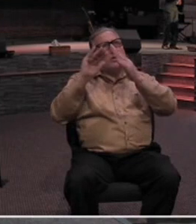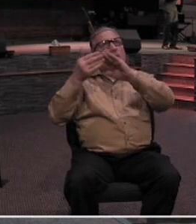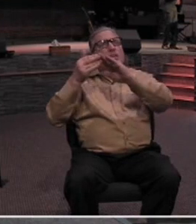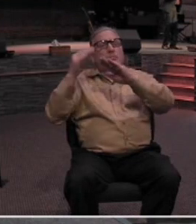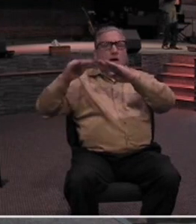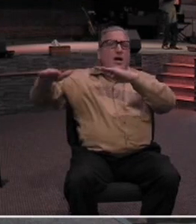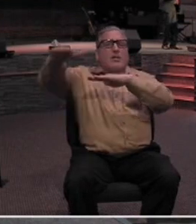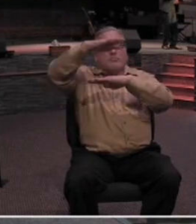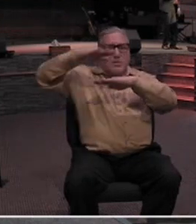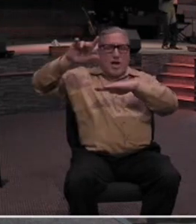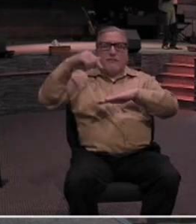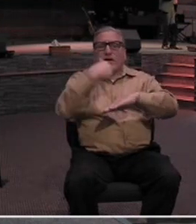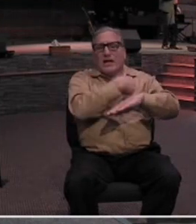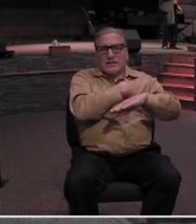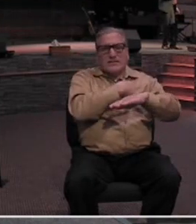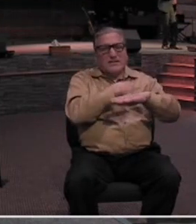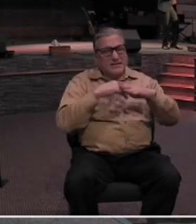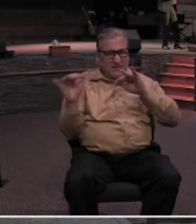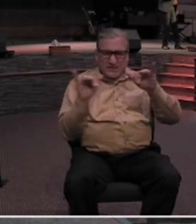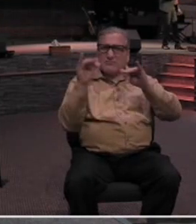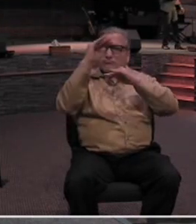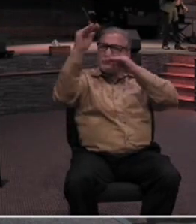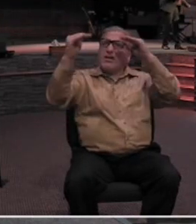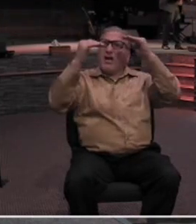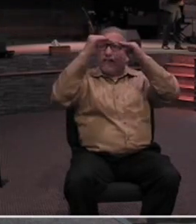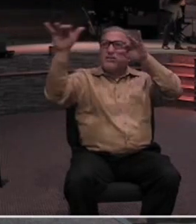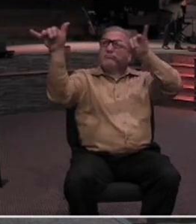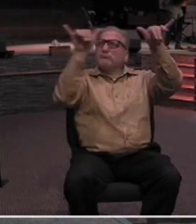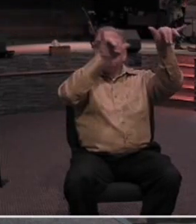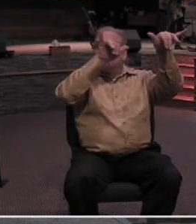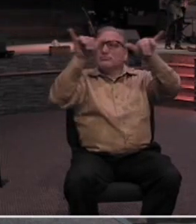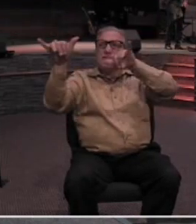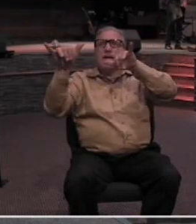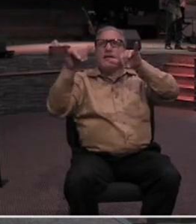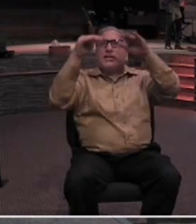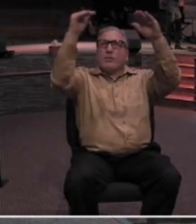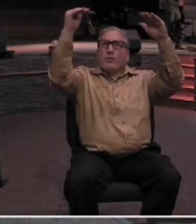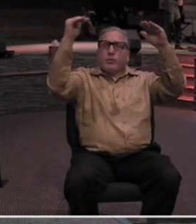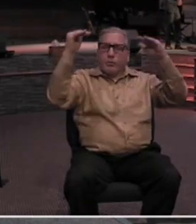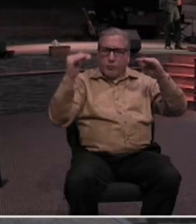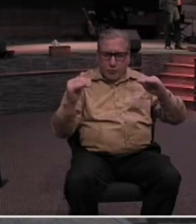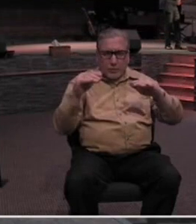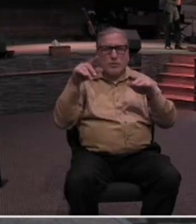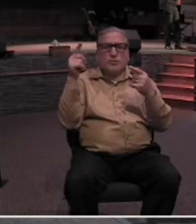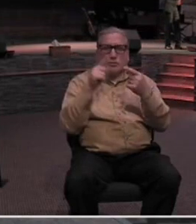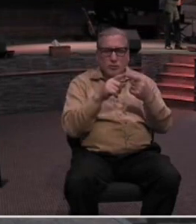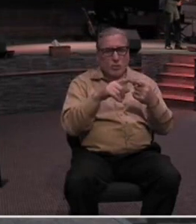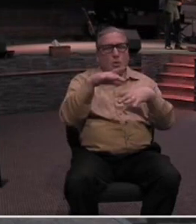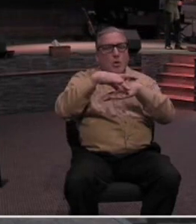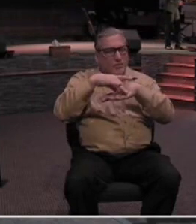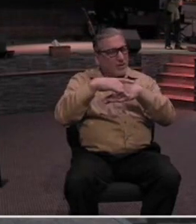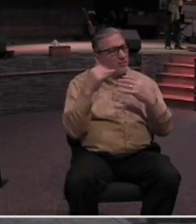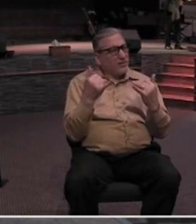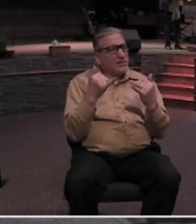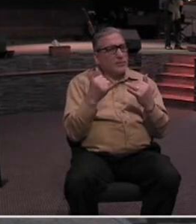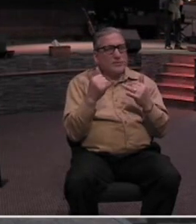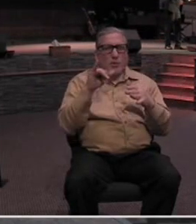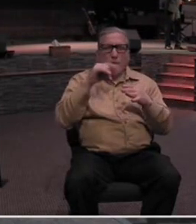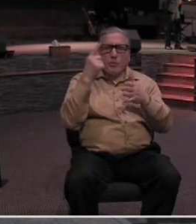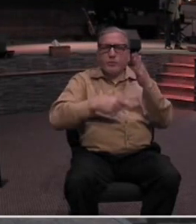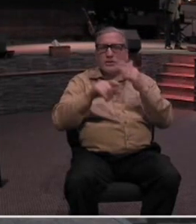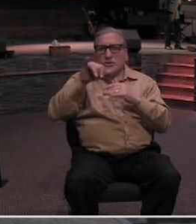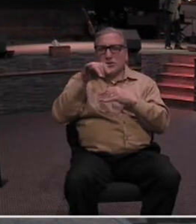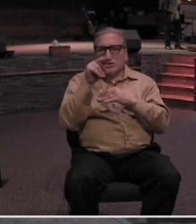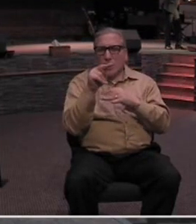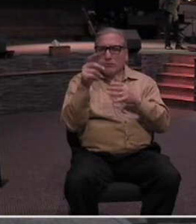the heavenly archetype that in the messianic period would be let down to earth. This would have been what John was